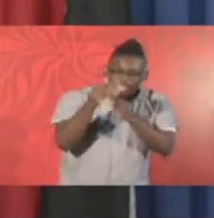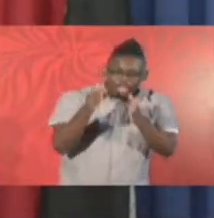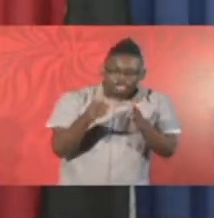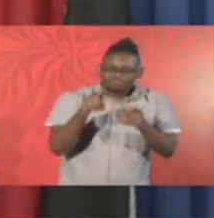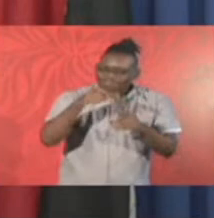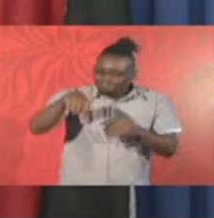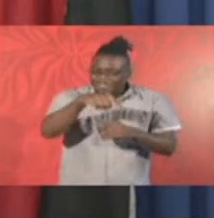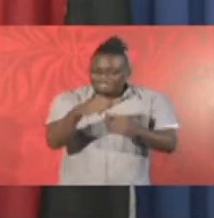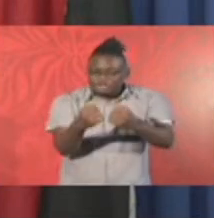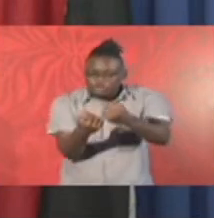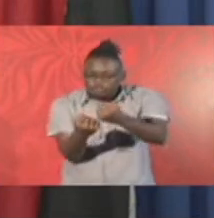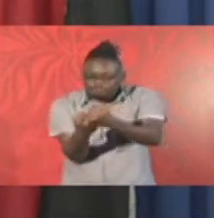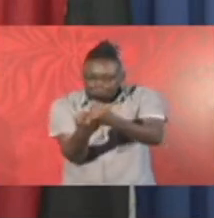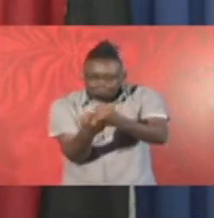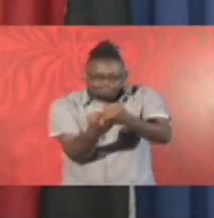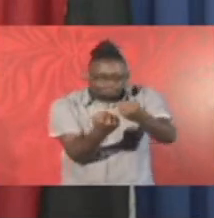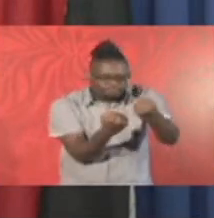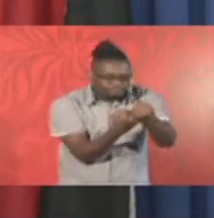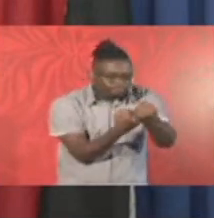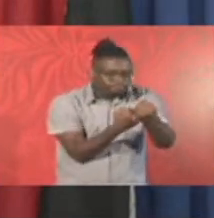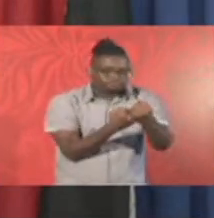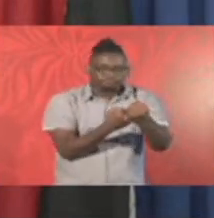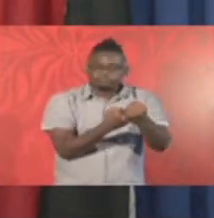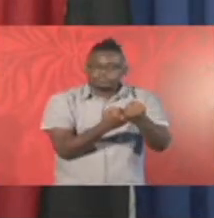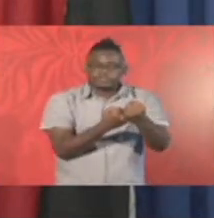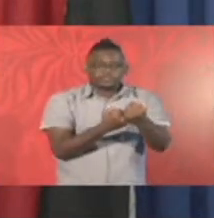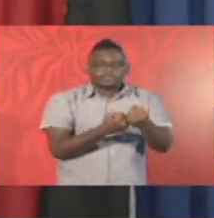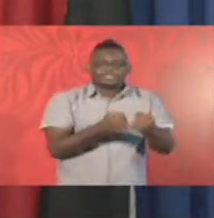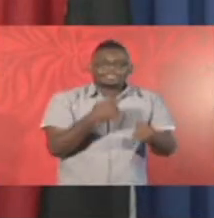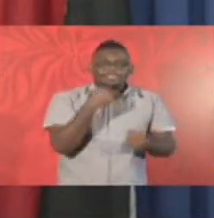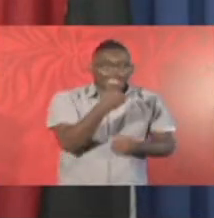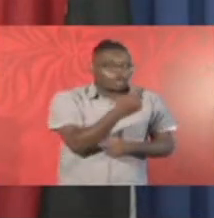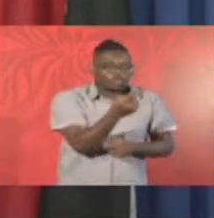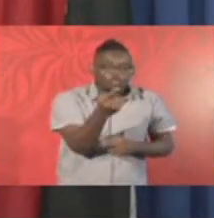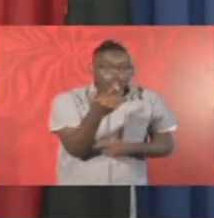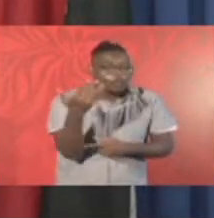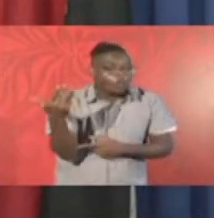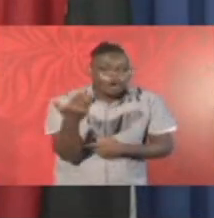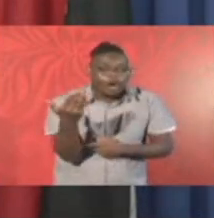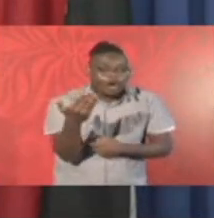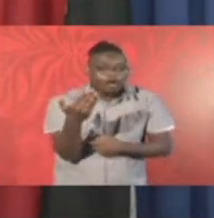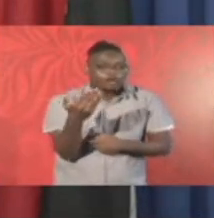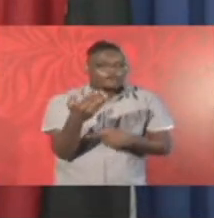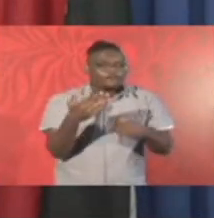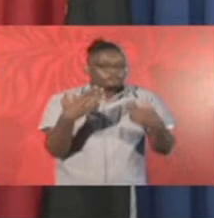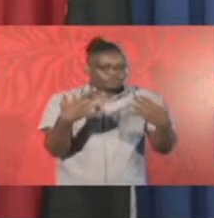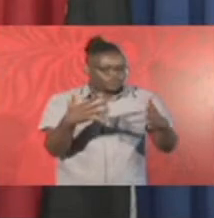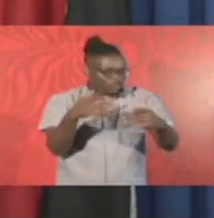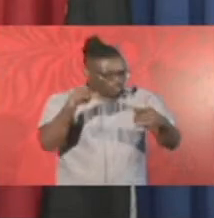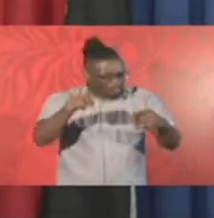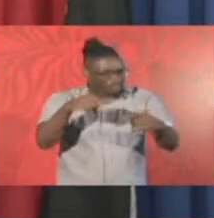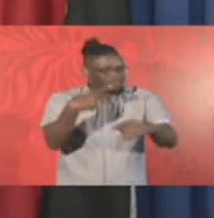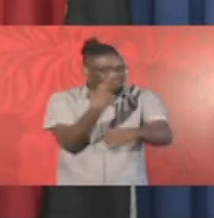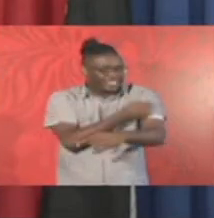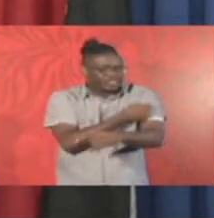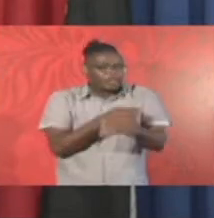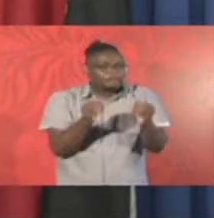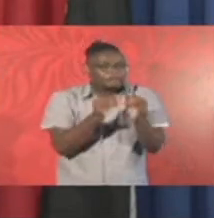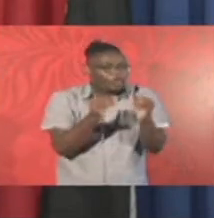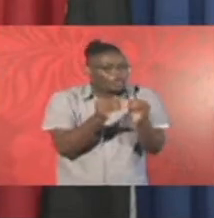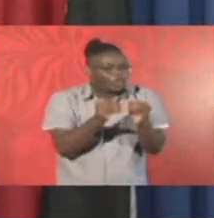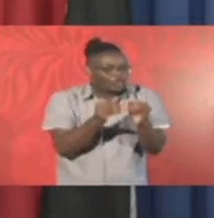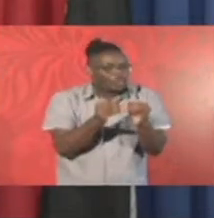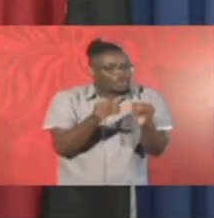science that told us and tells us that if you are vaccinated, you are safer, and encourage